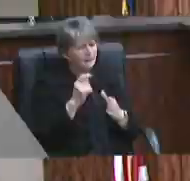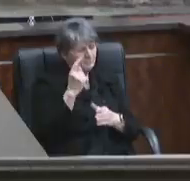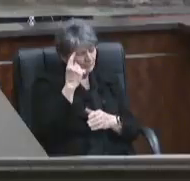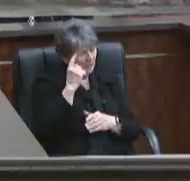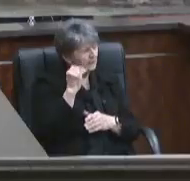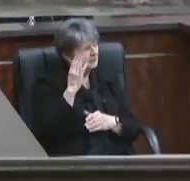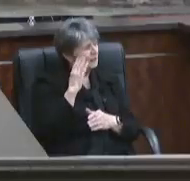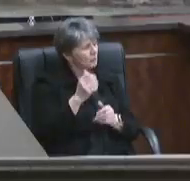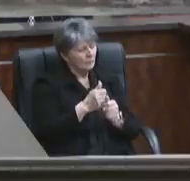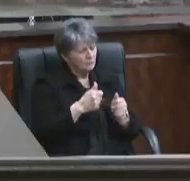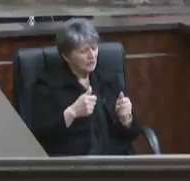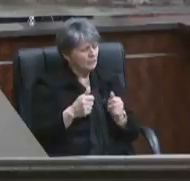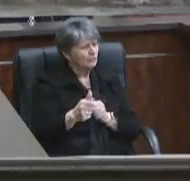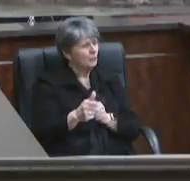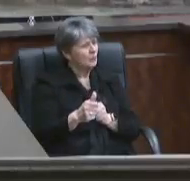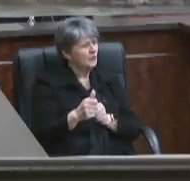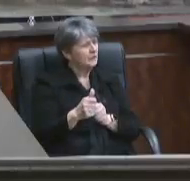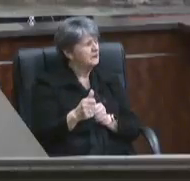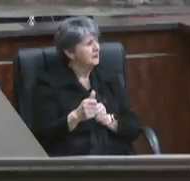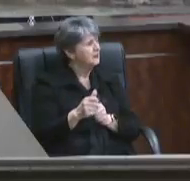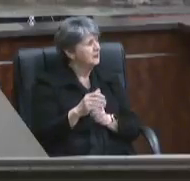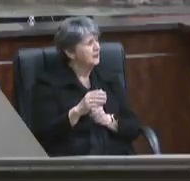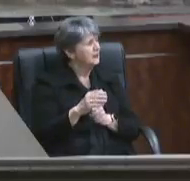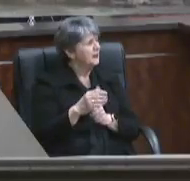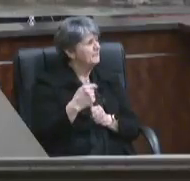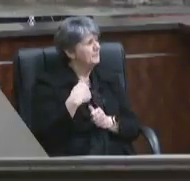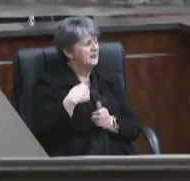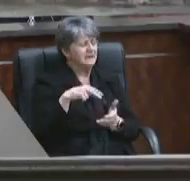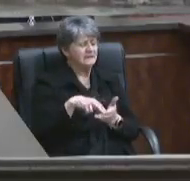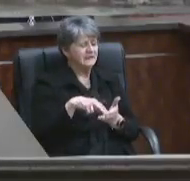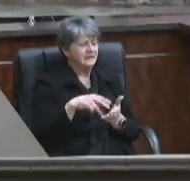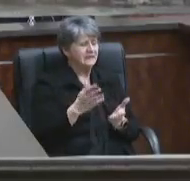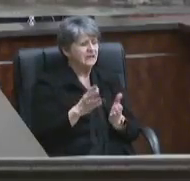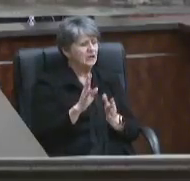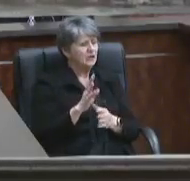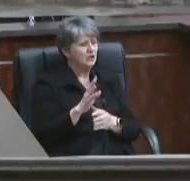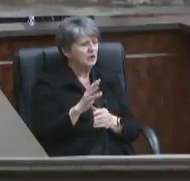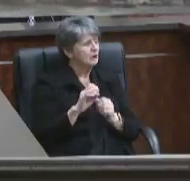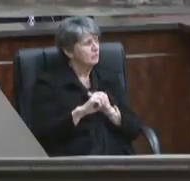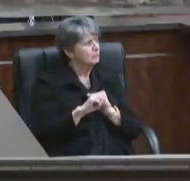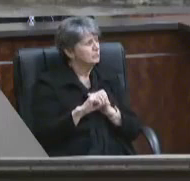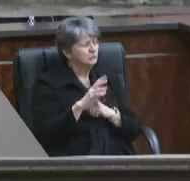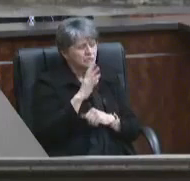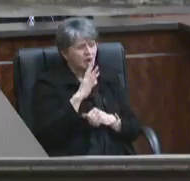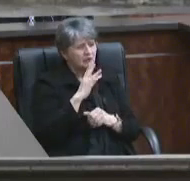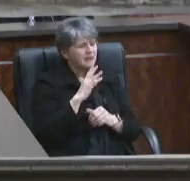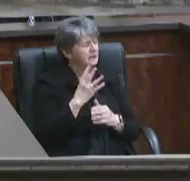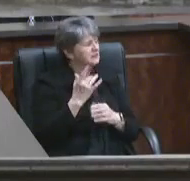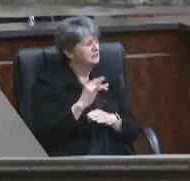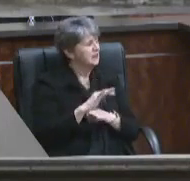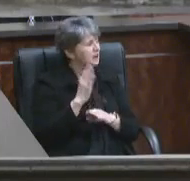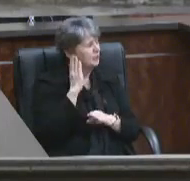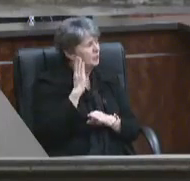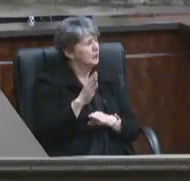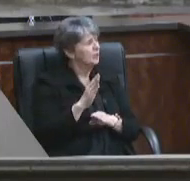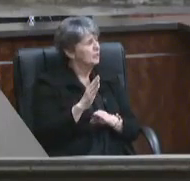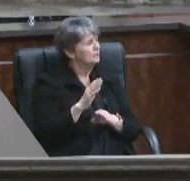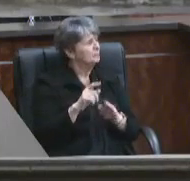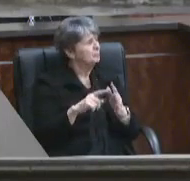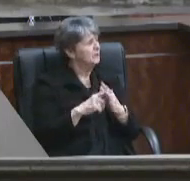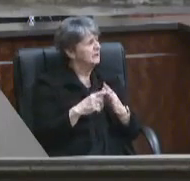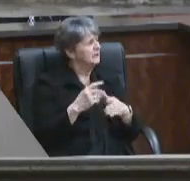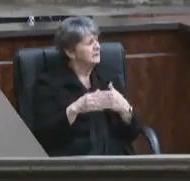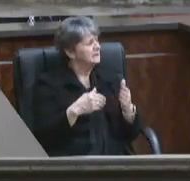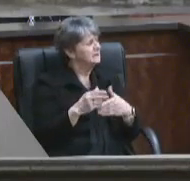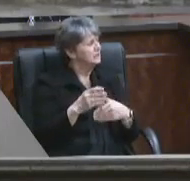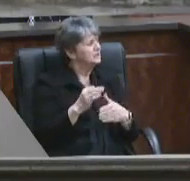away from the bureaucratic me standing up and talking. And tonight we will begin a series of presentations that will really take you behind